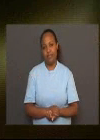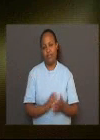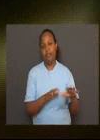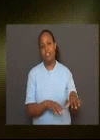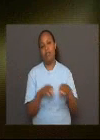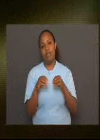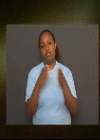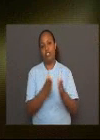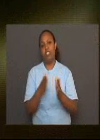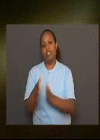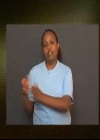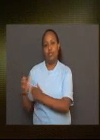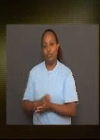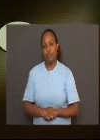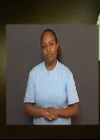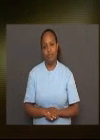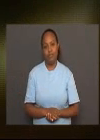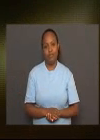Students, let's get ready.